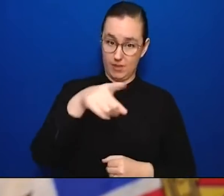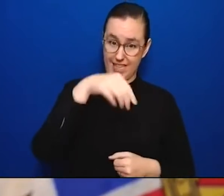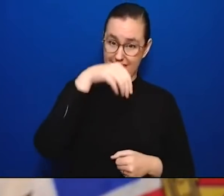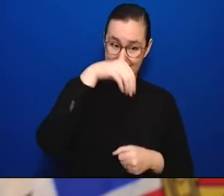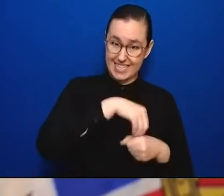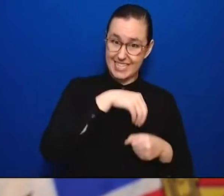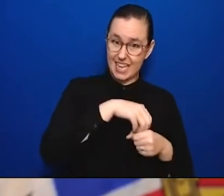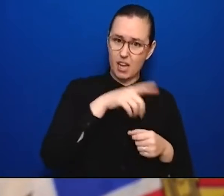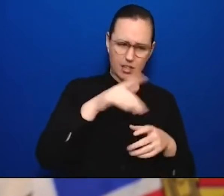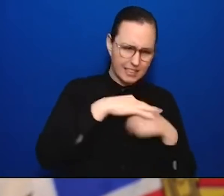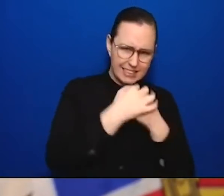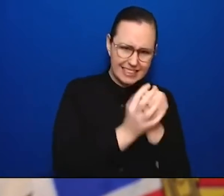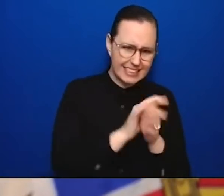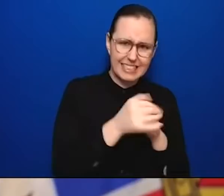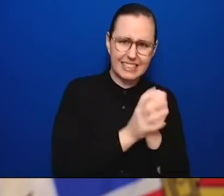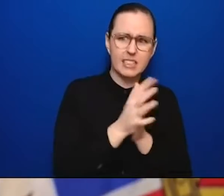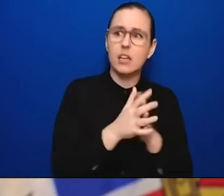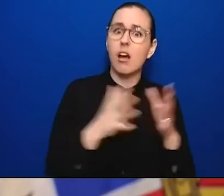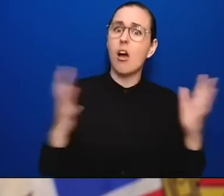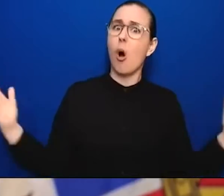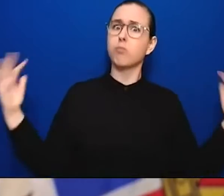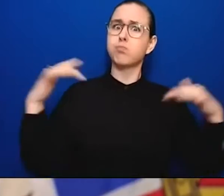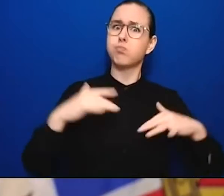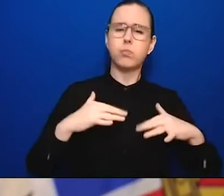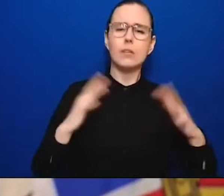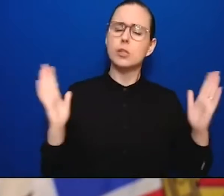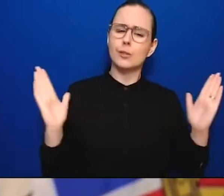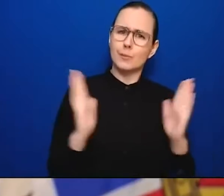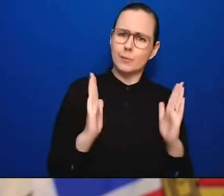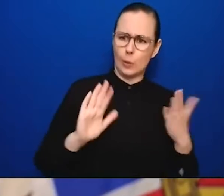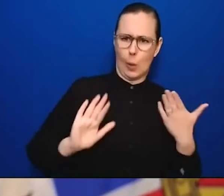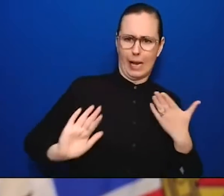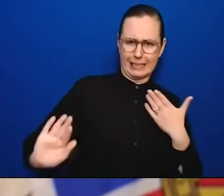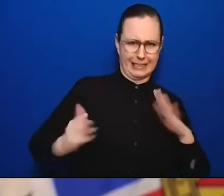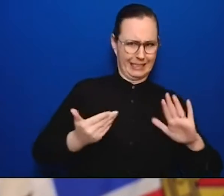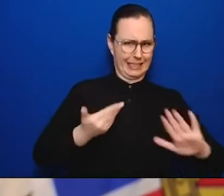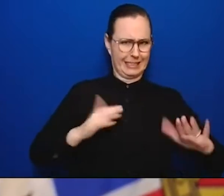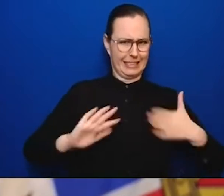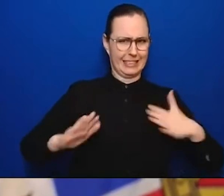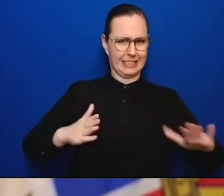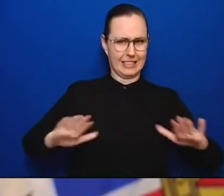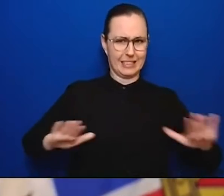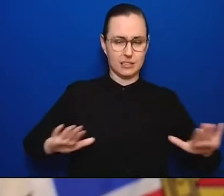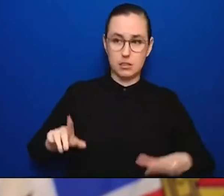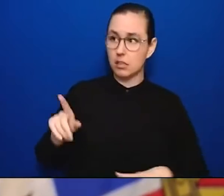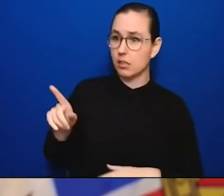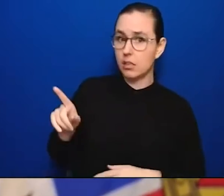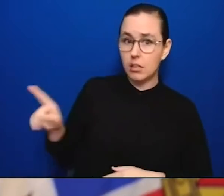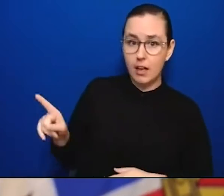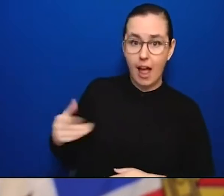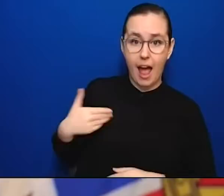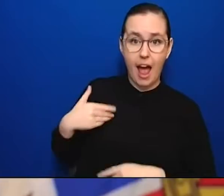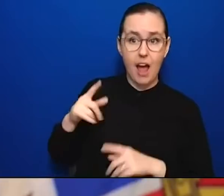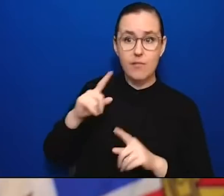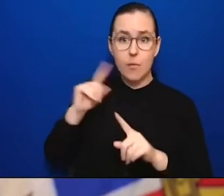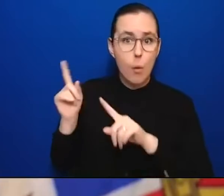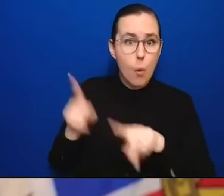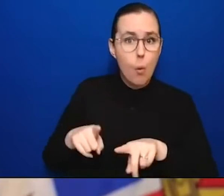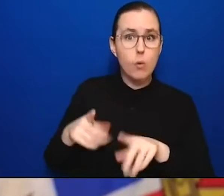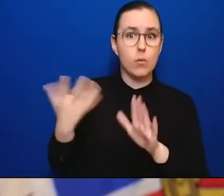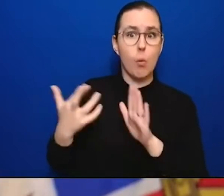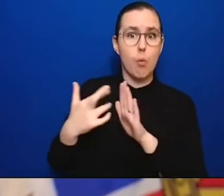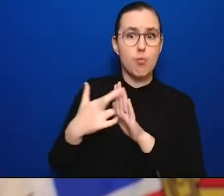the orders that are in place to mitigate and to prevent transmission in some of the highest risk settings.